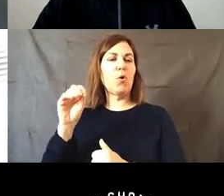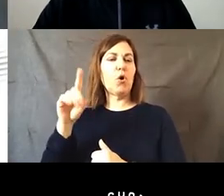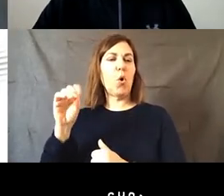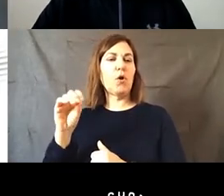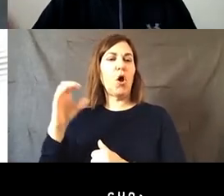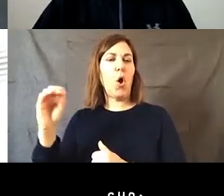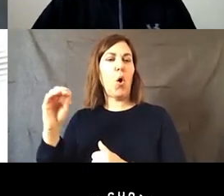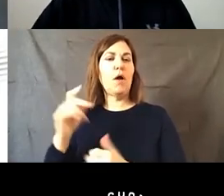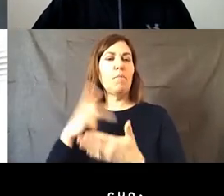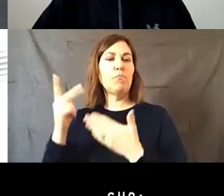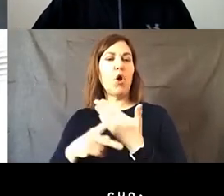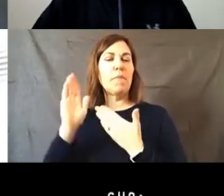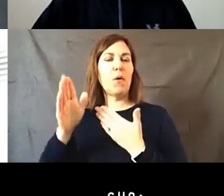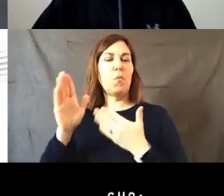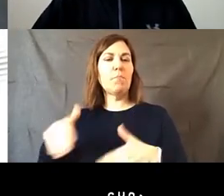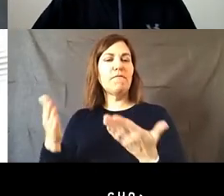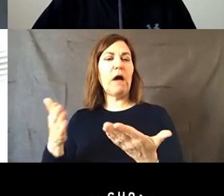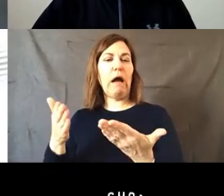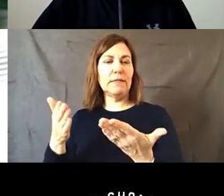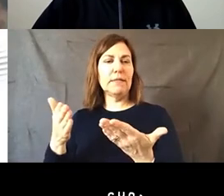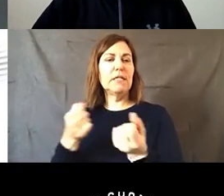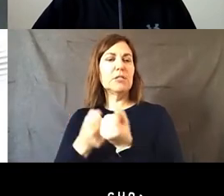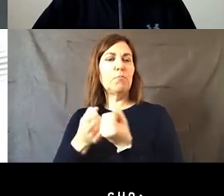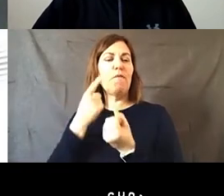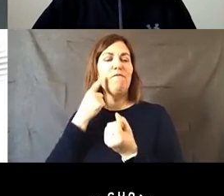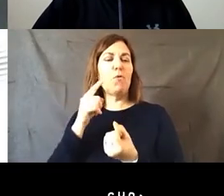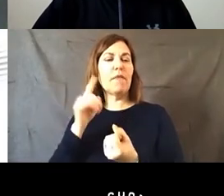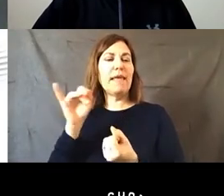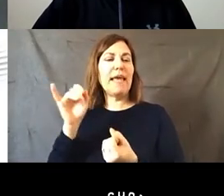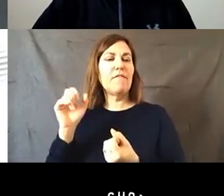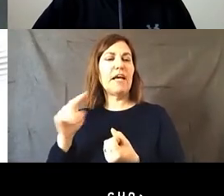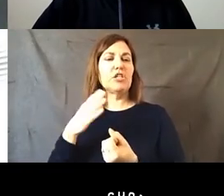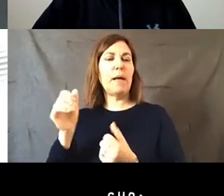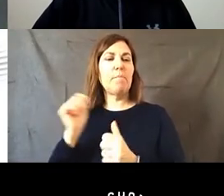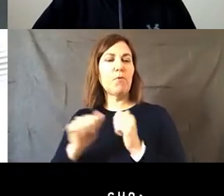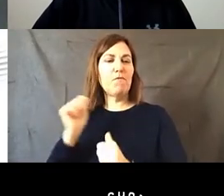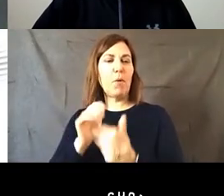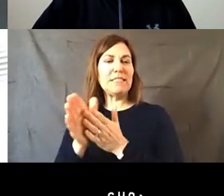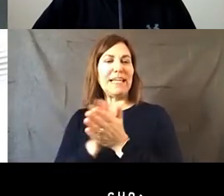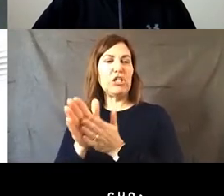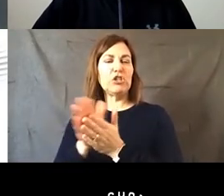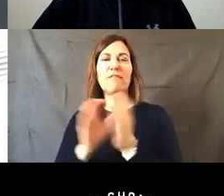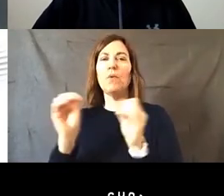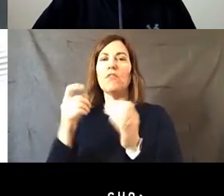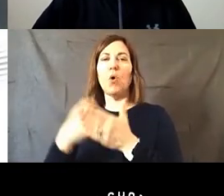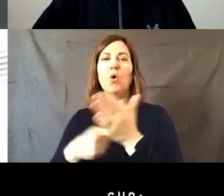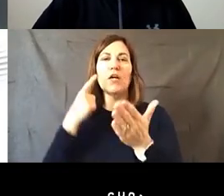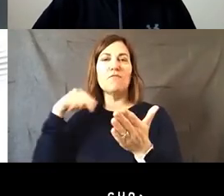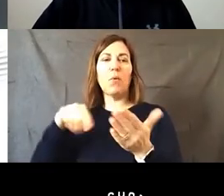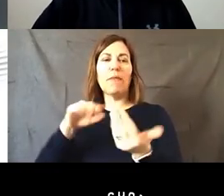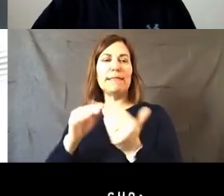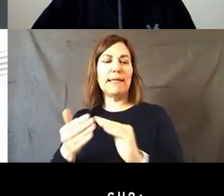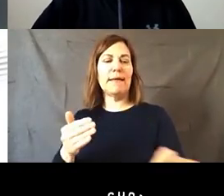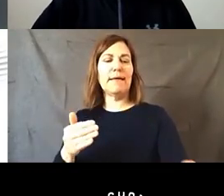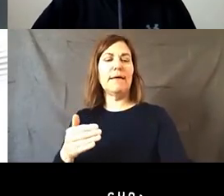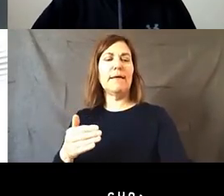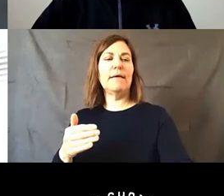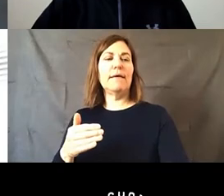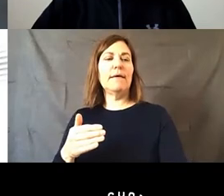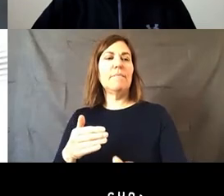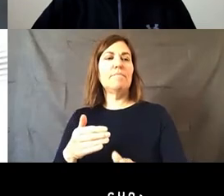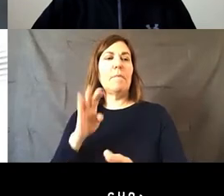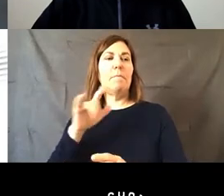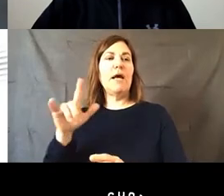additional support for the Innovation and Performance Initiative at no cost to the city. Bill number